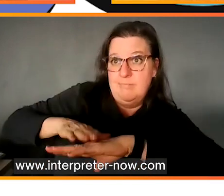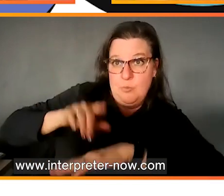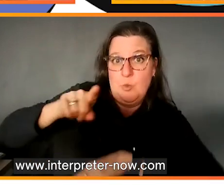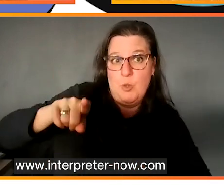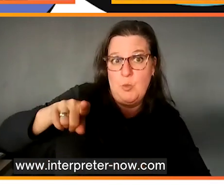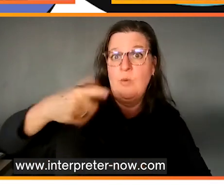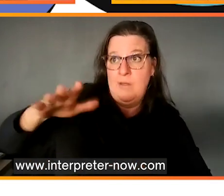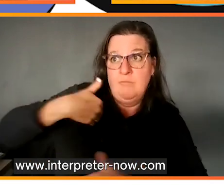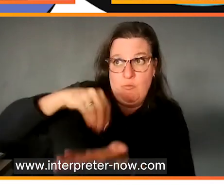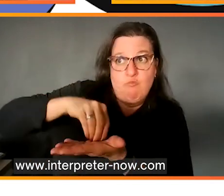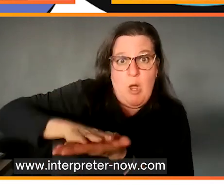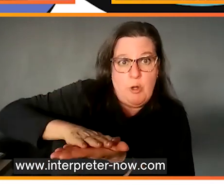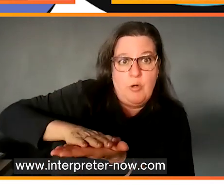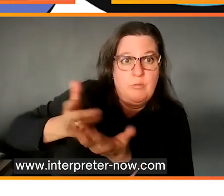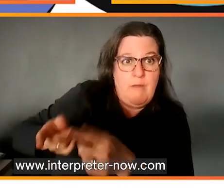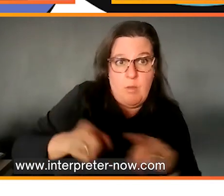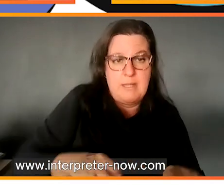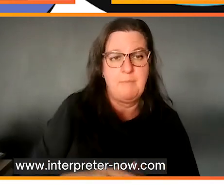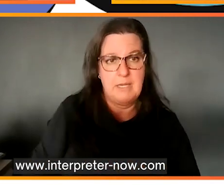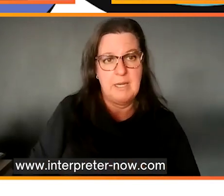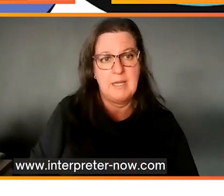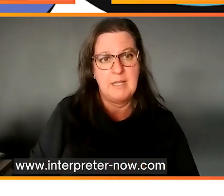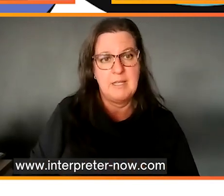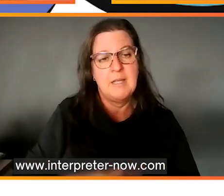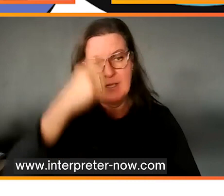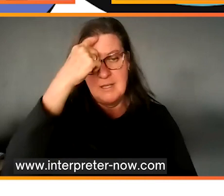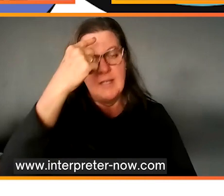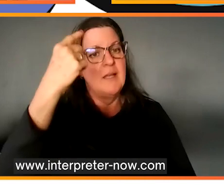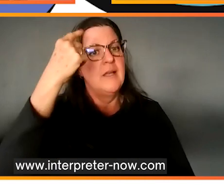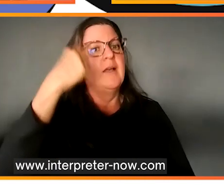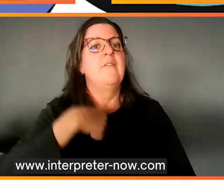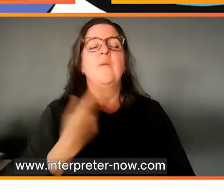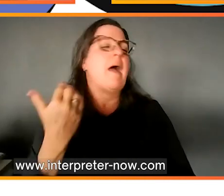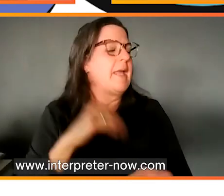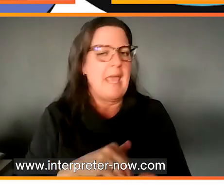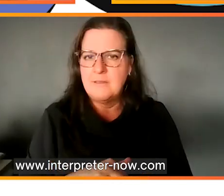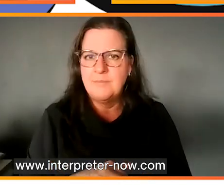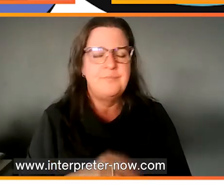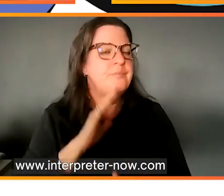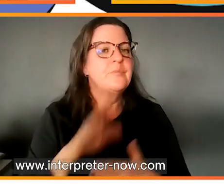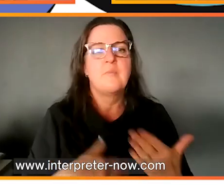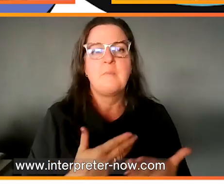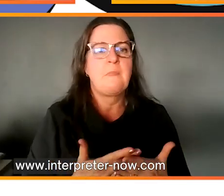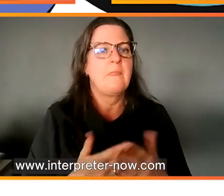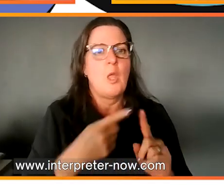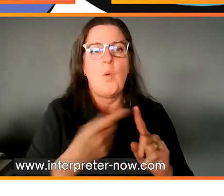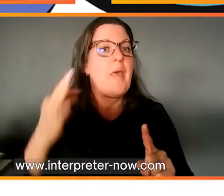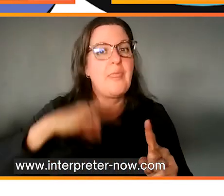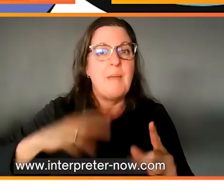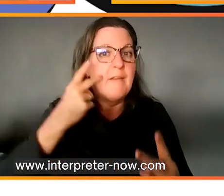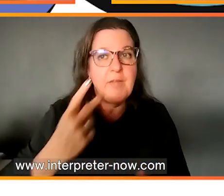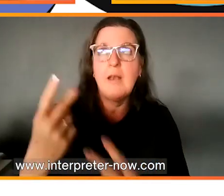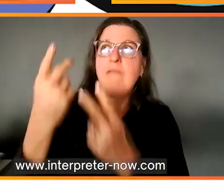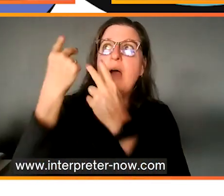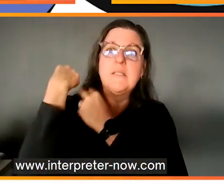again, this is all with the benefit of hindsight. Right. Of course. Right? Yeah. But gosh, that's how we learn. That's